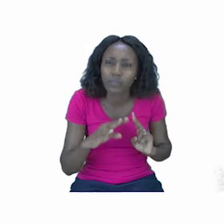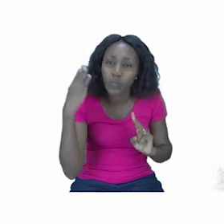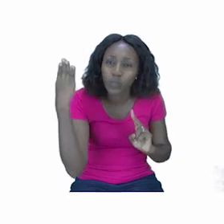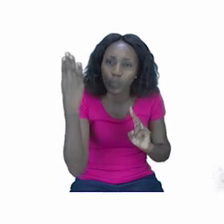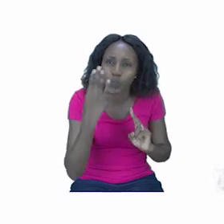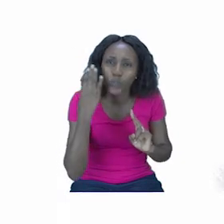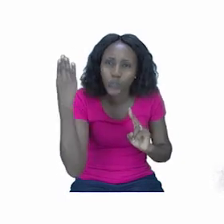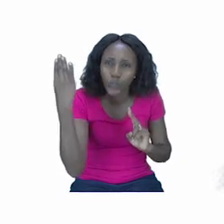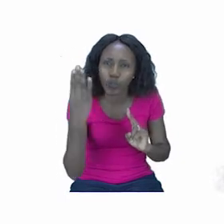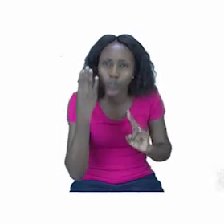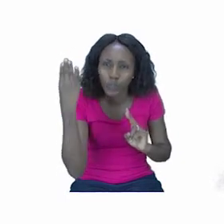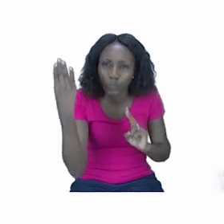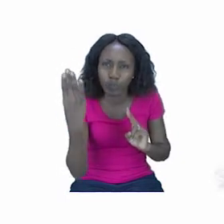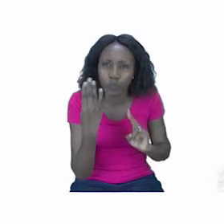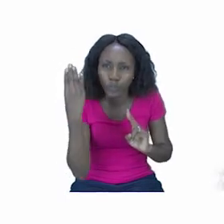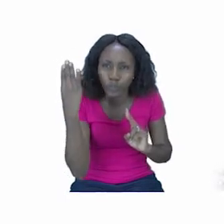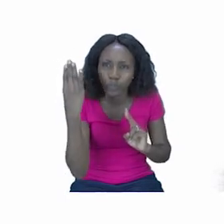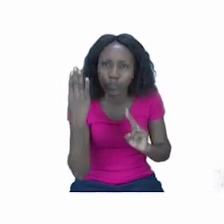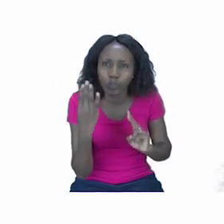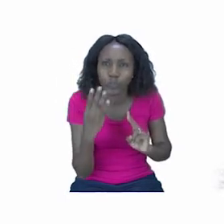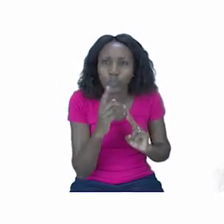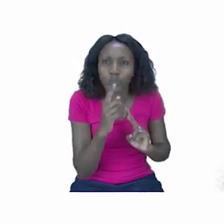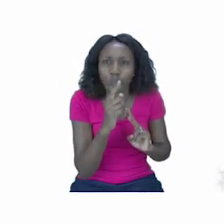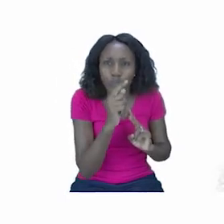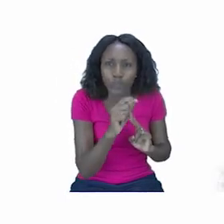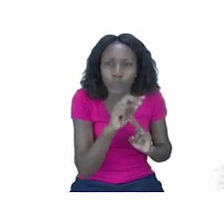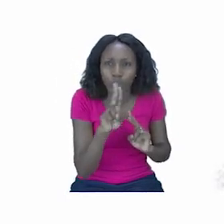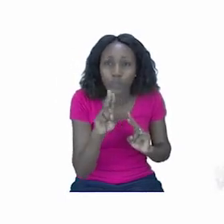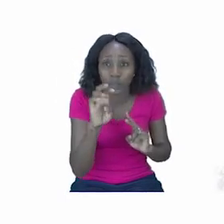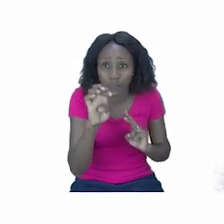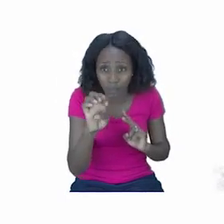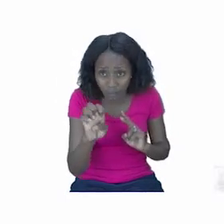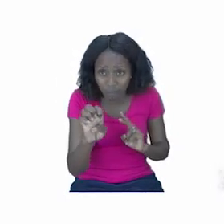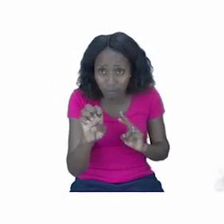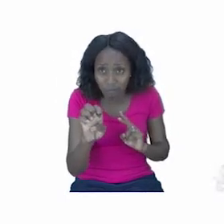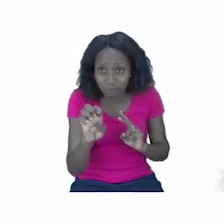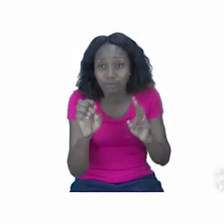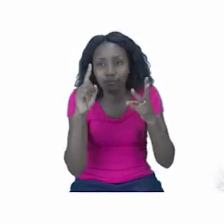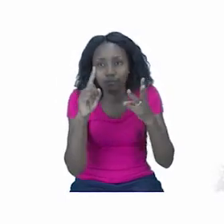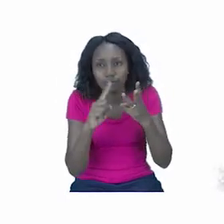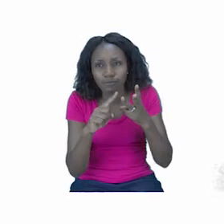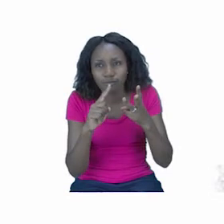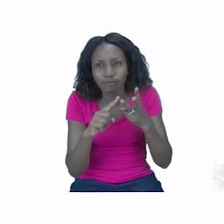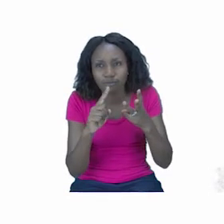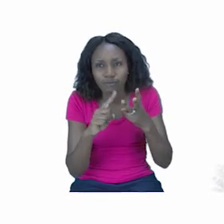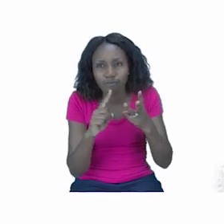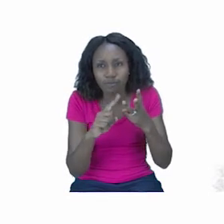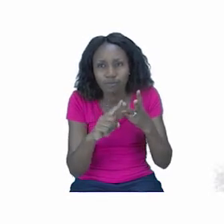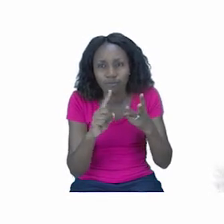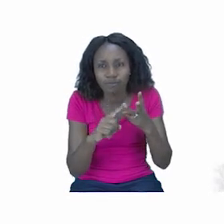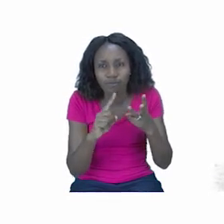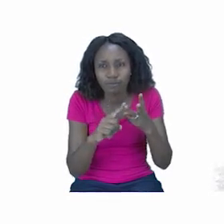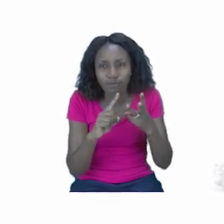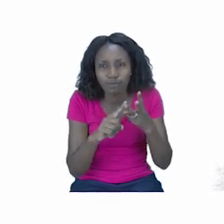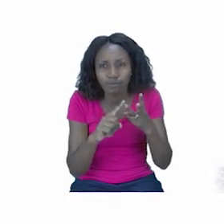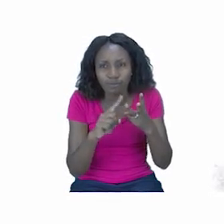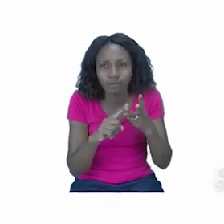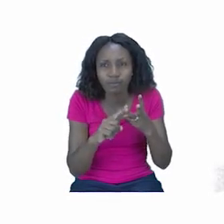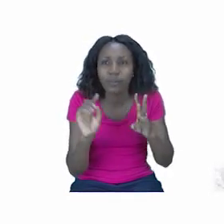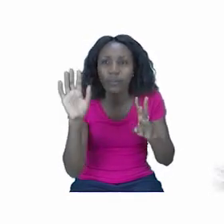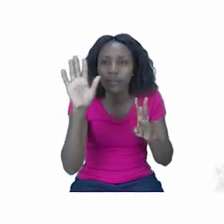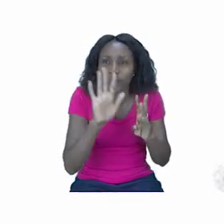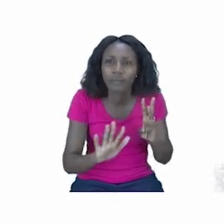to color the word the. And then we are going to use the